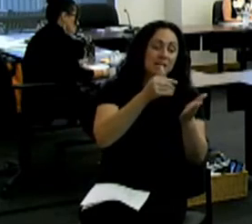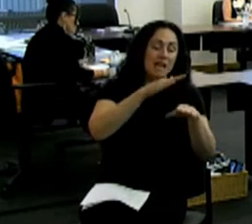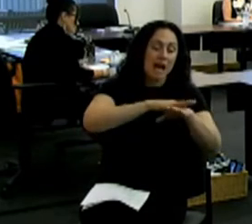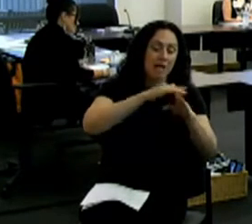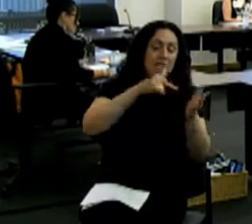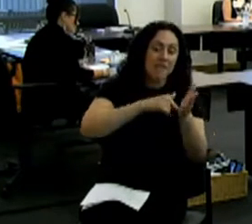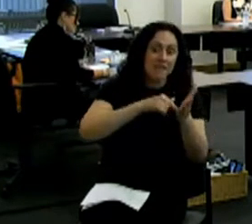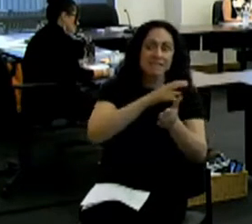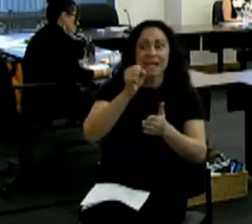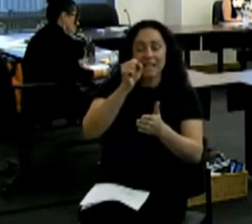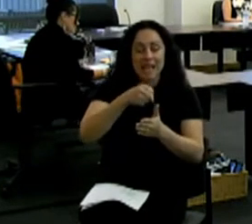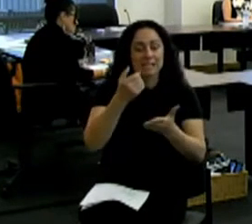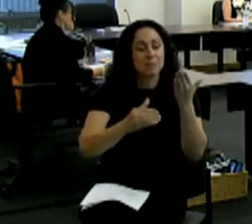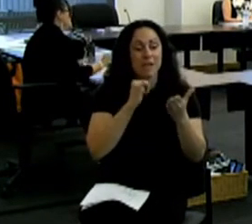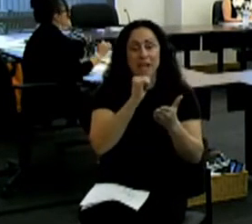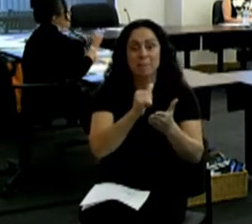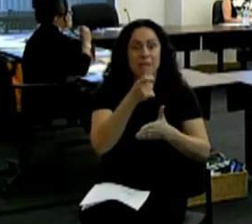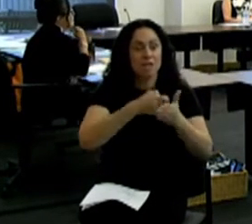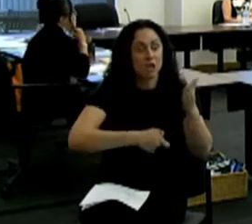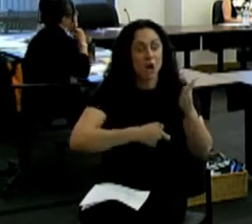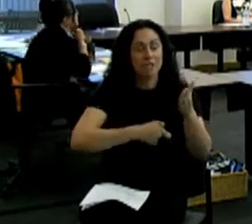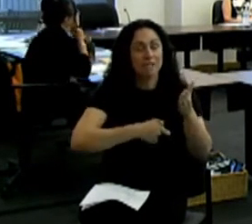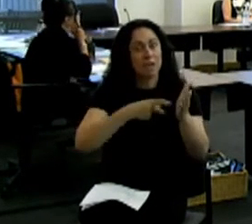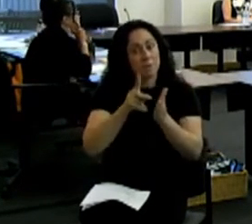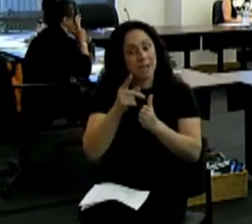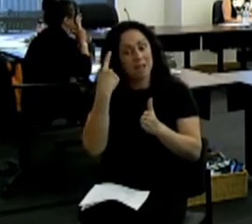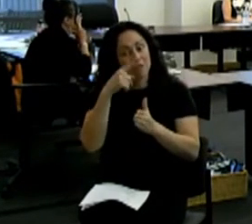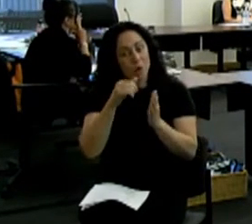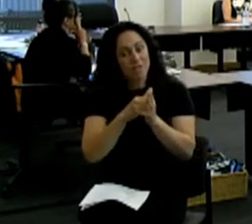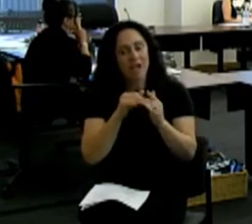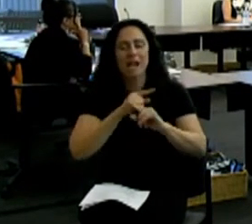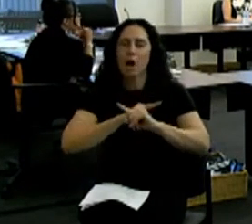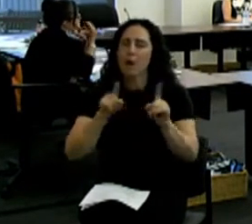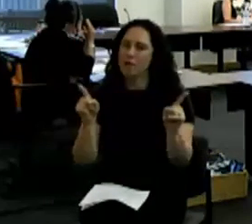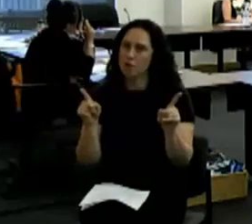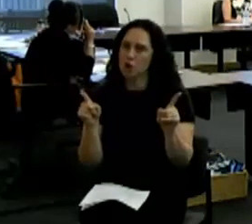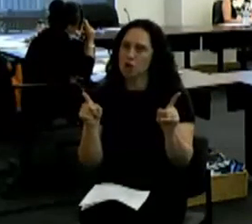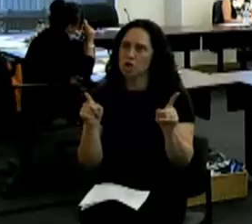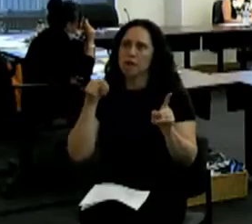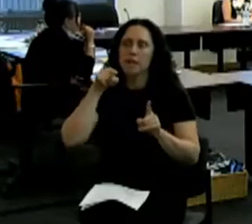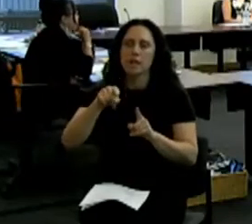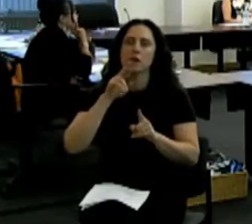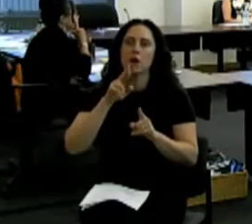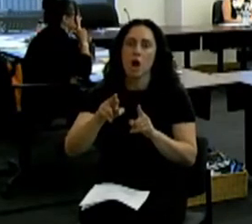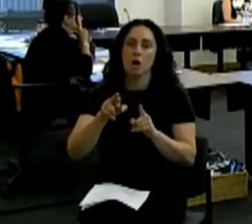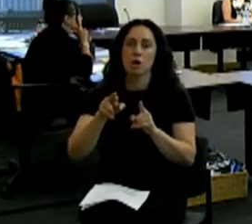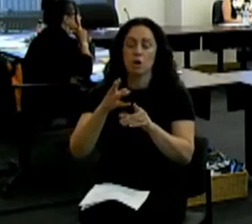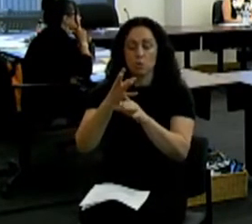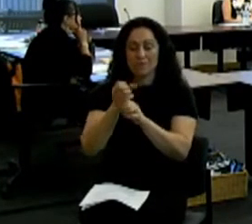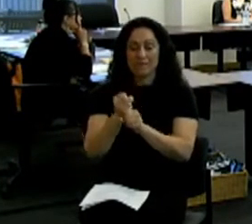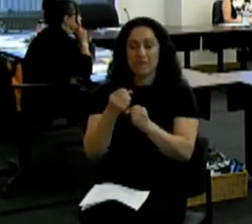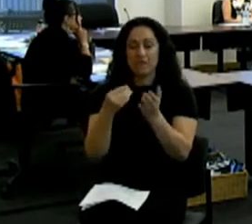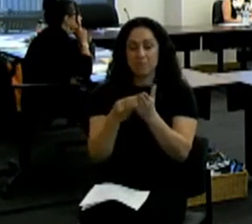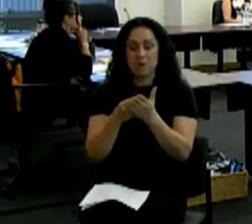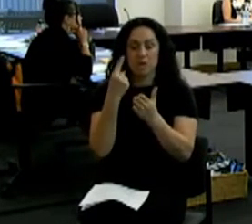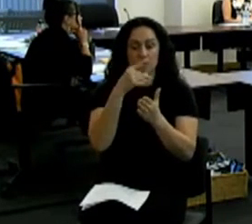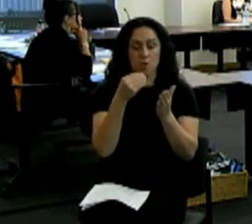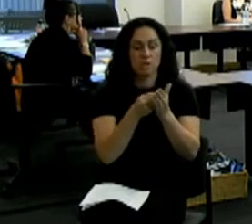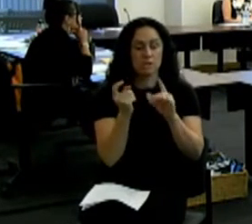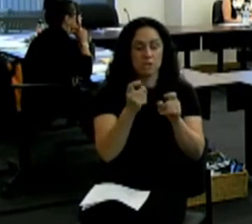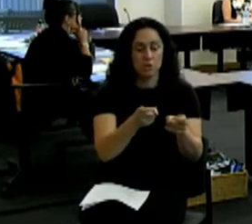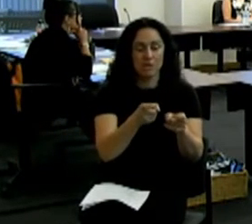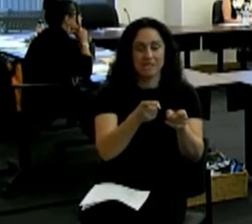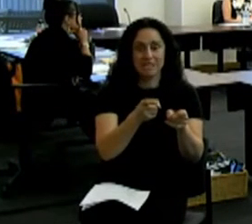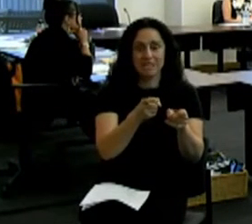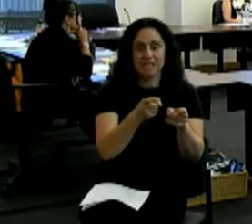this. And yes, it may not be the cost of paying for it. However, they are receiving money towards student